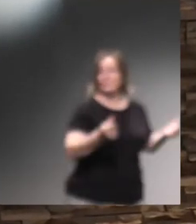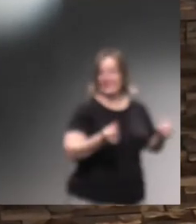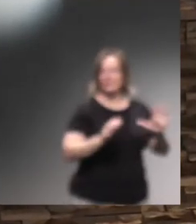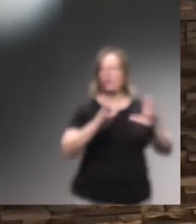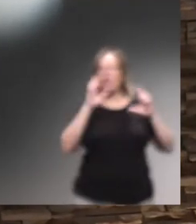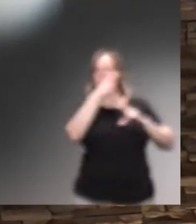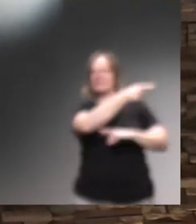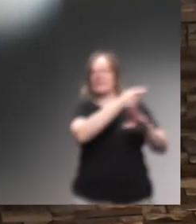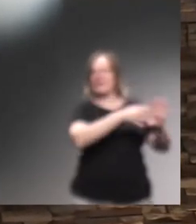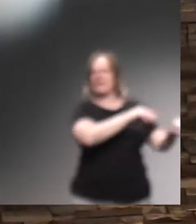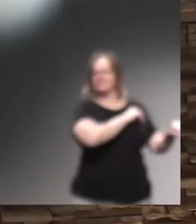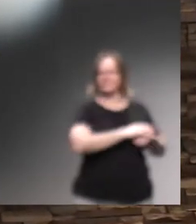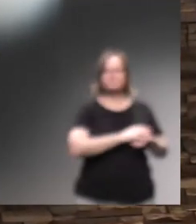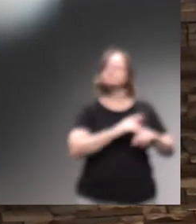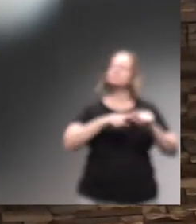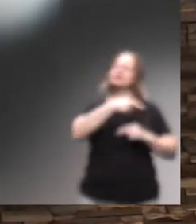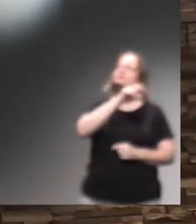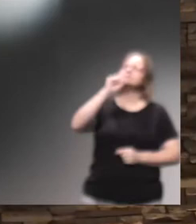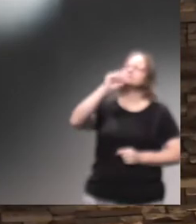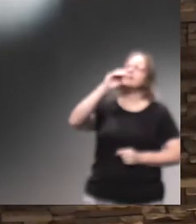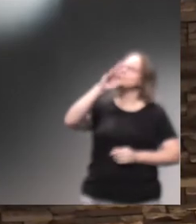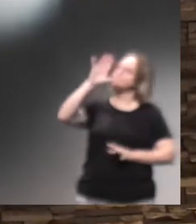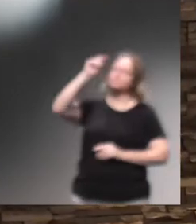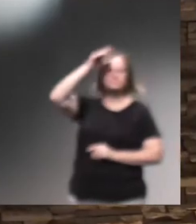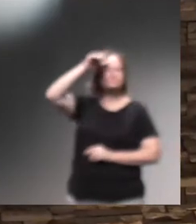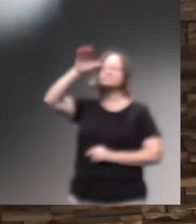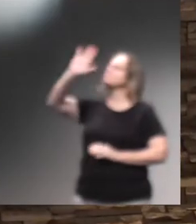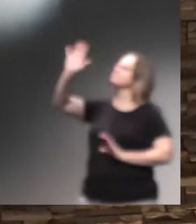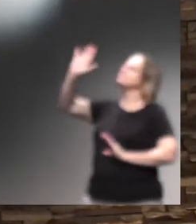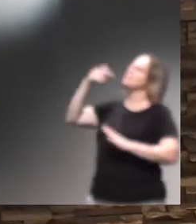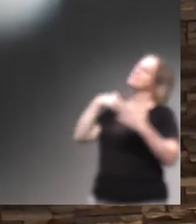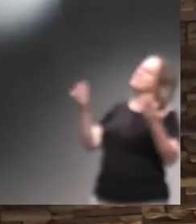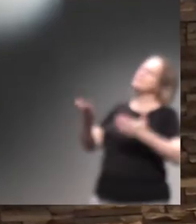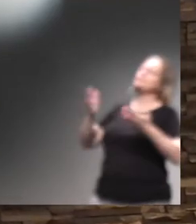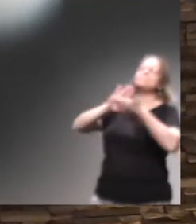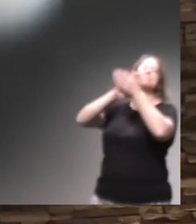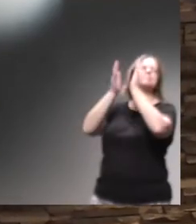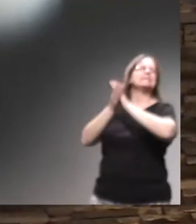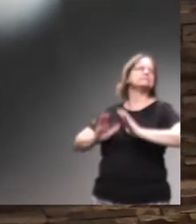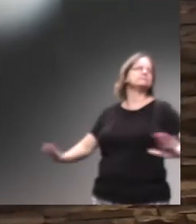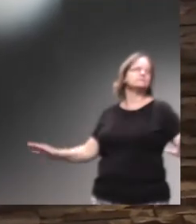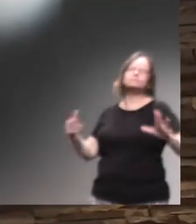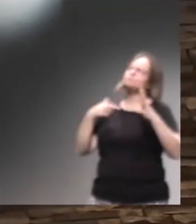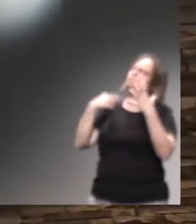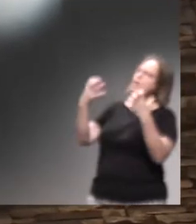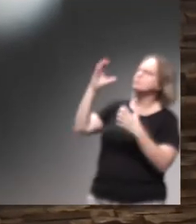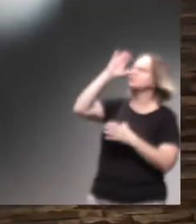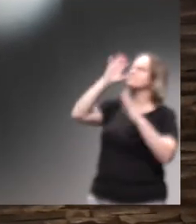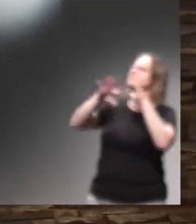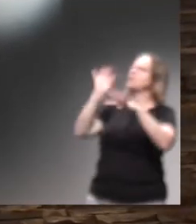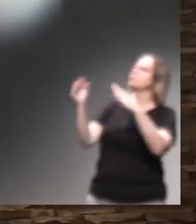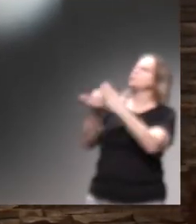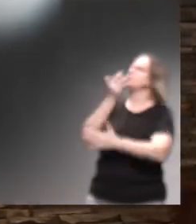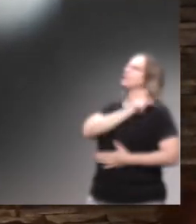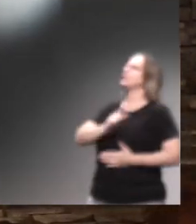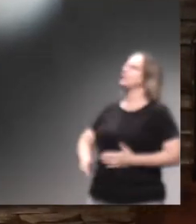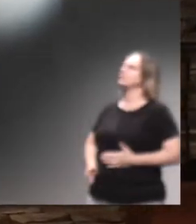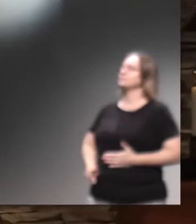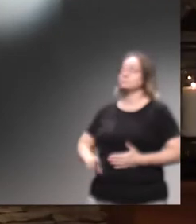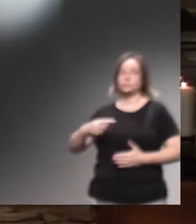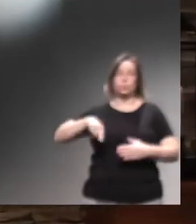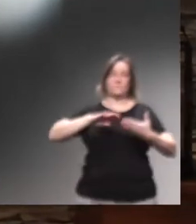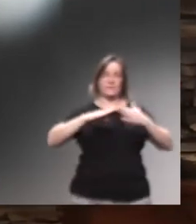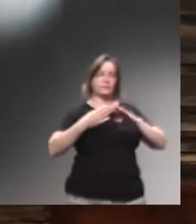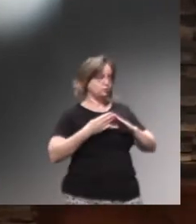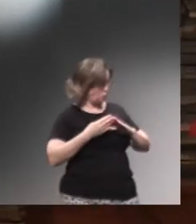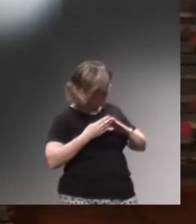peace. I'm here to find our new king, they let him in. And so Samuel starts meeting with all of Jesse's